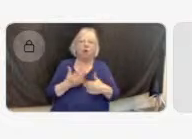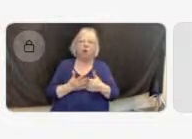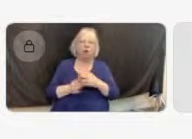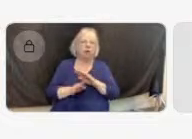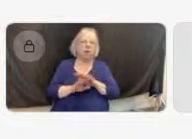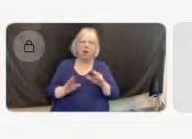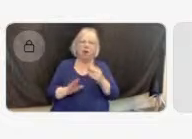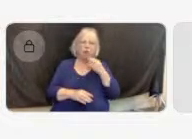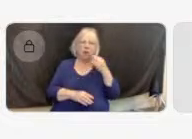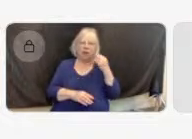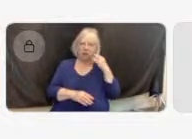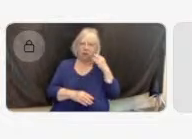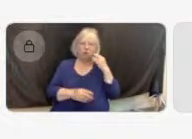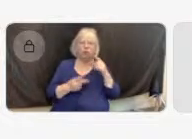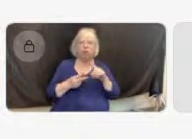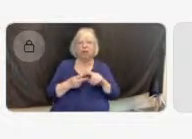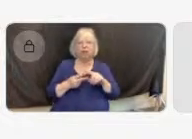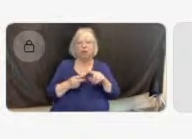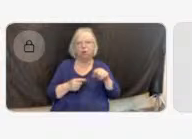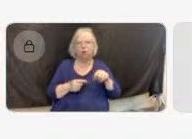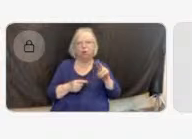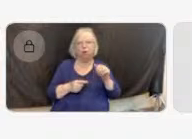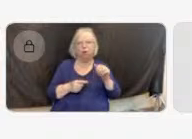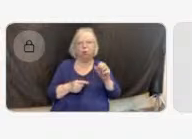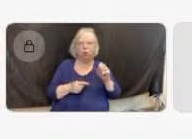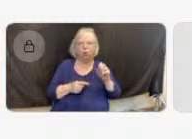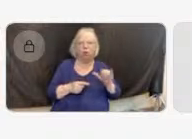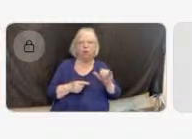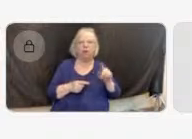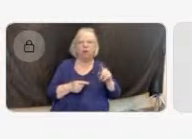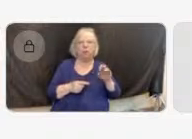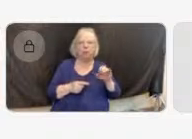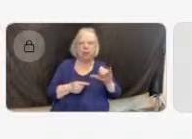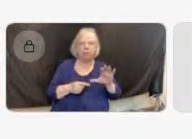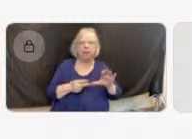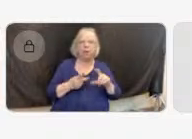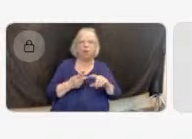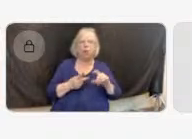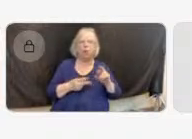either quasi-public uses or commercial uses.